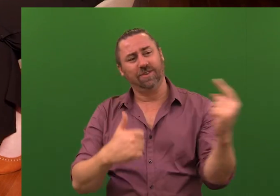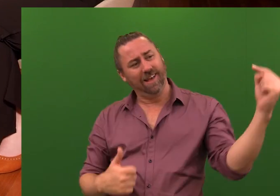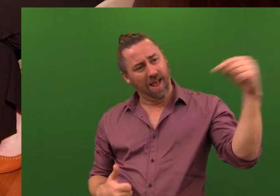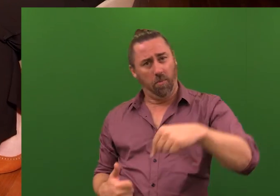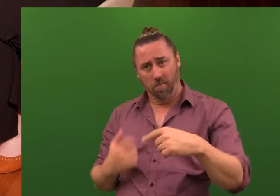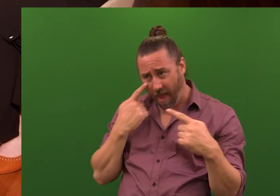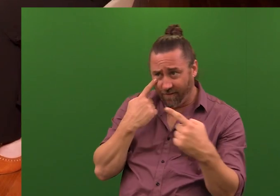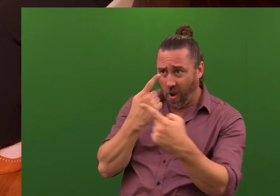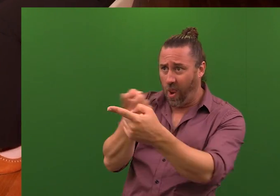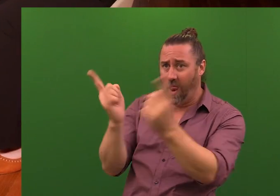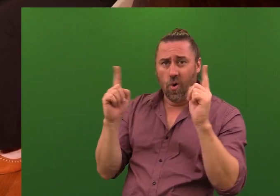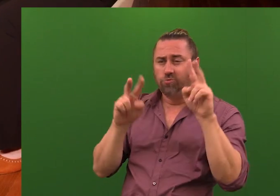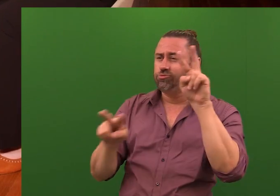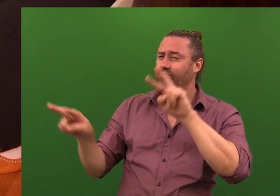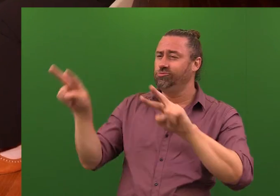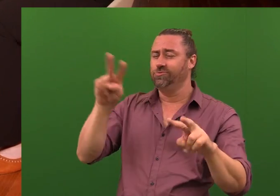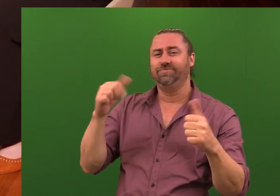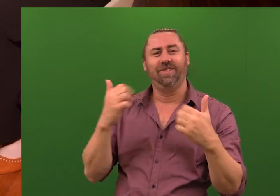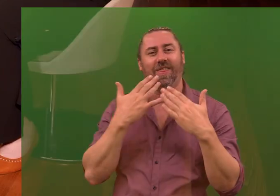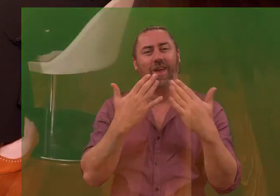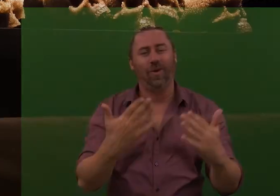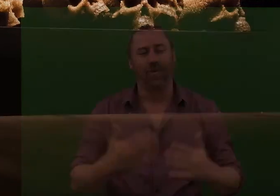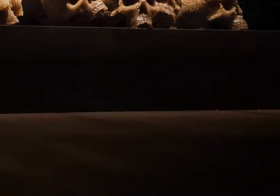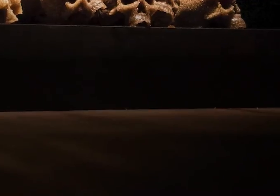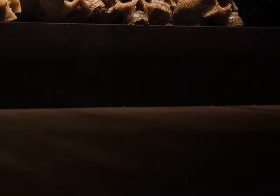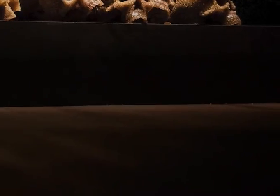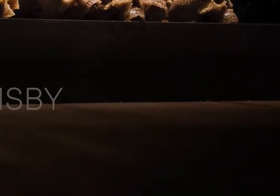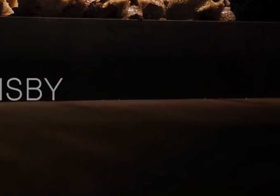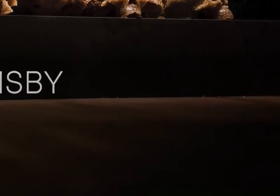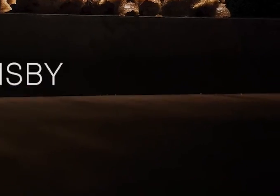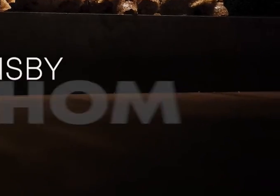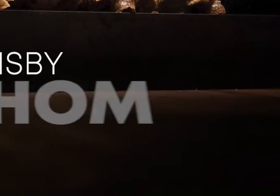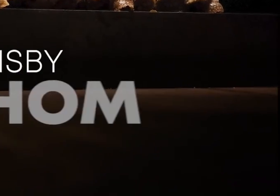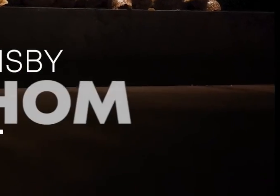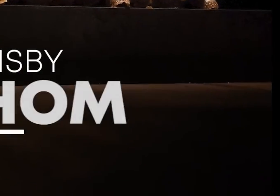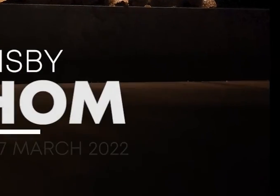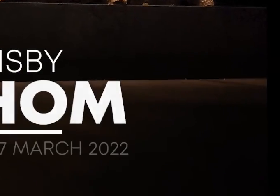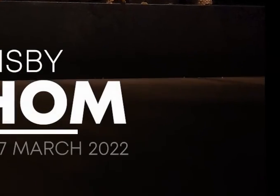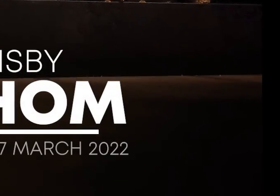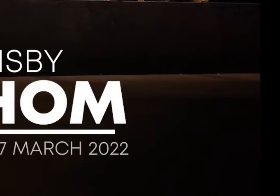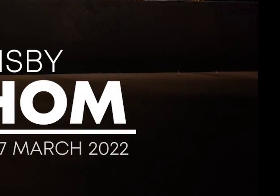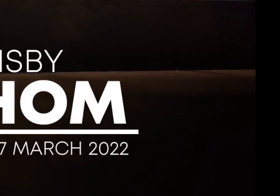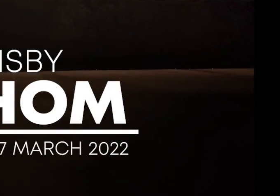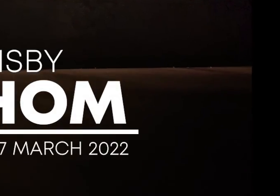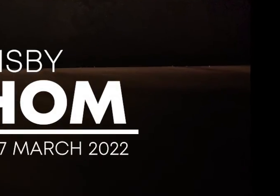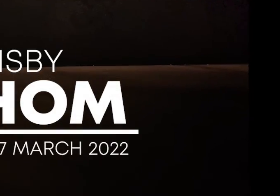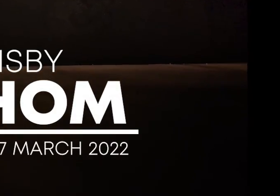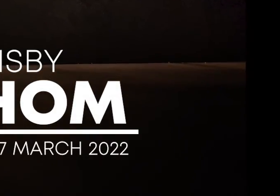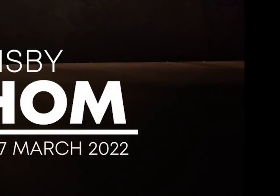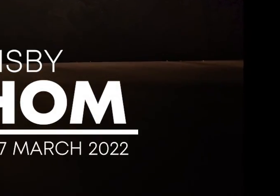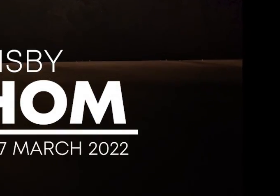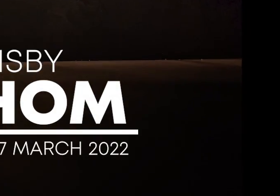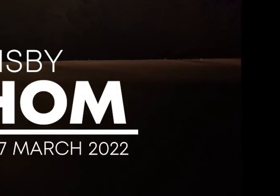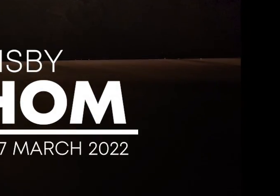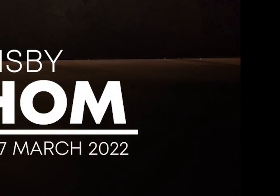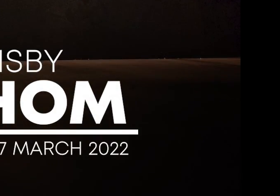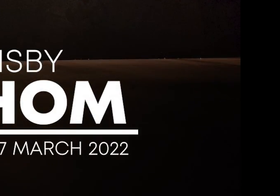I did take my mum multiple times. It's a really hard work to talk about because it's so much